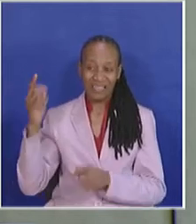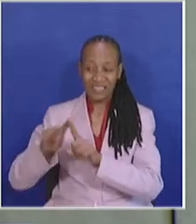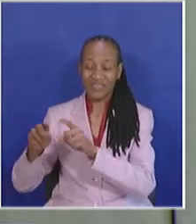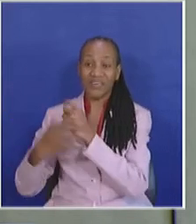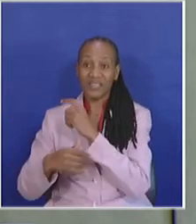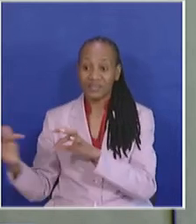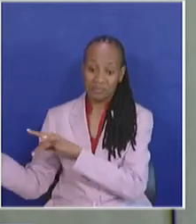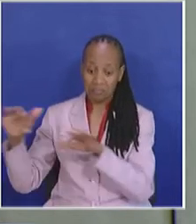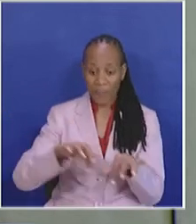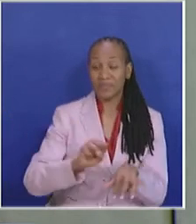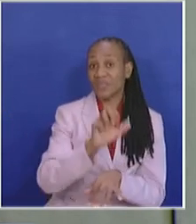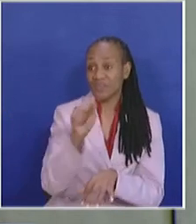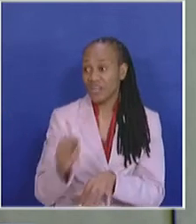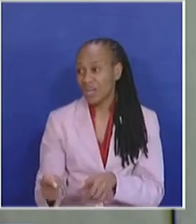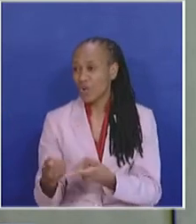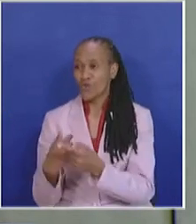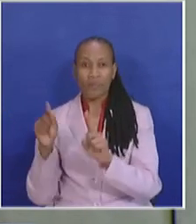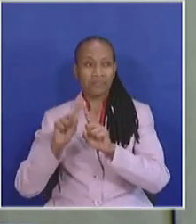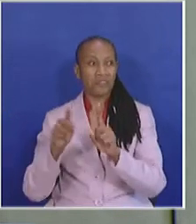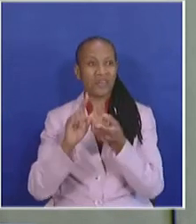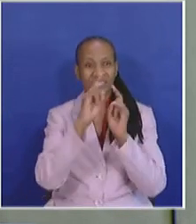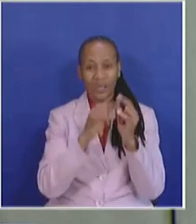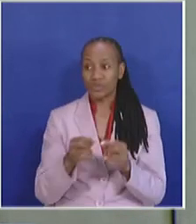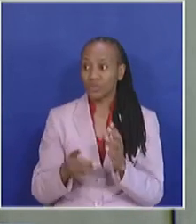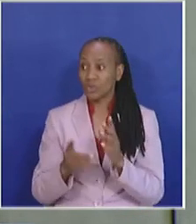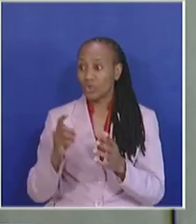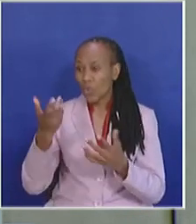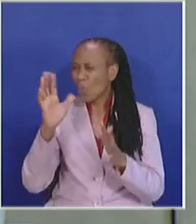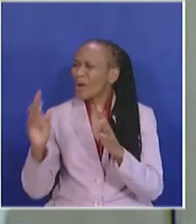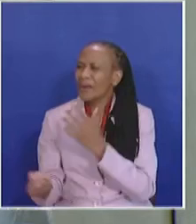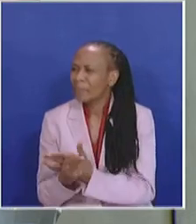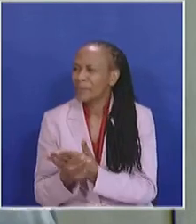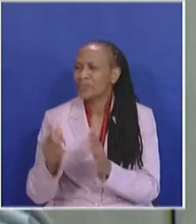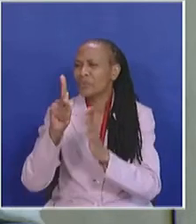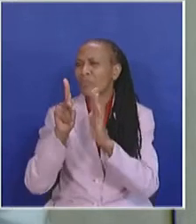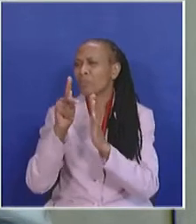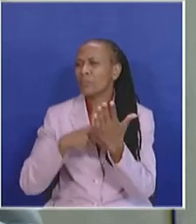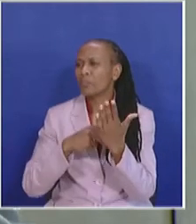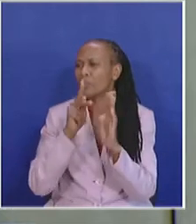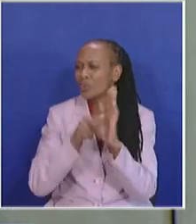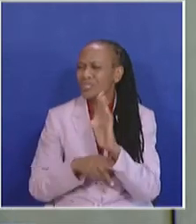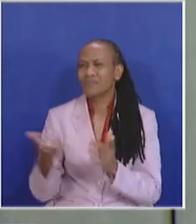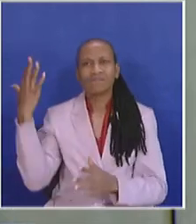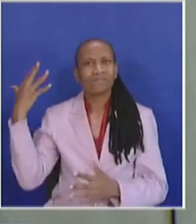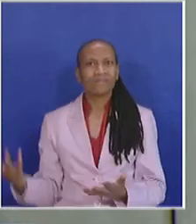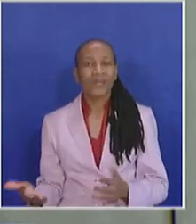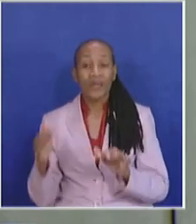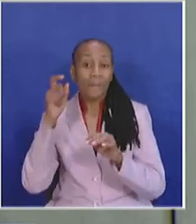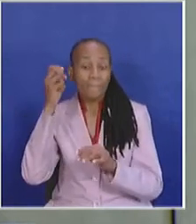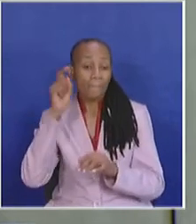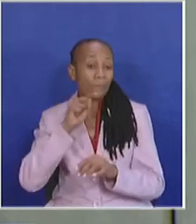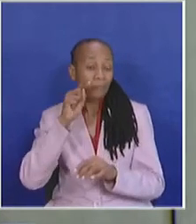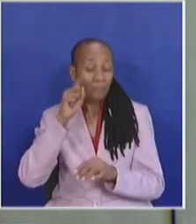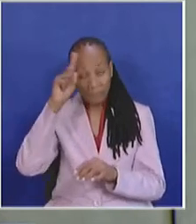bancedise edorophini. Iphelele phi loo nto leyo nakungena abana abamnyama. Ndinceda wena sisa wazinto. Why